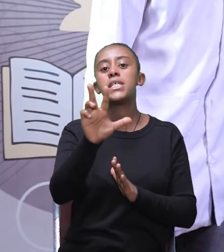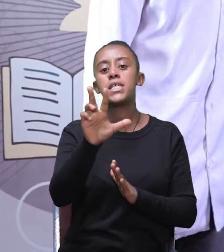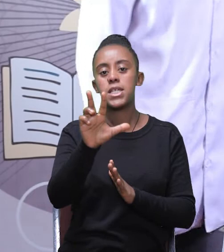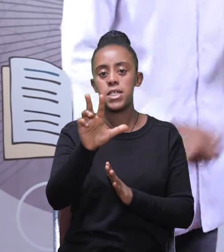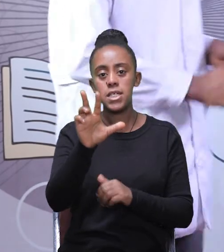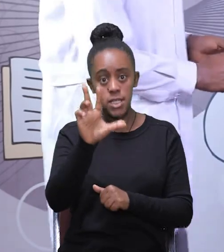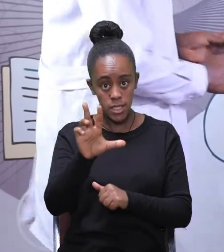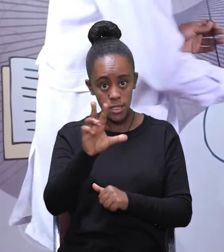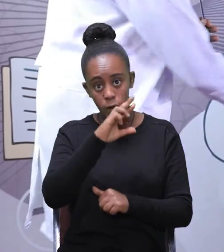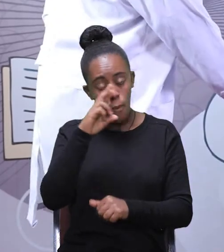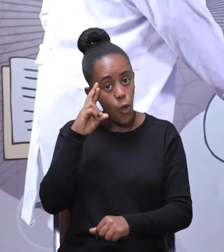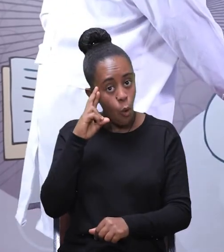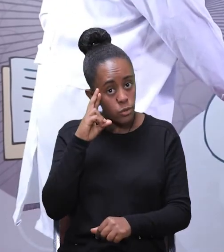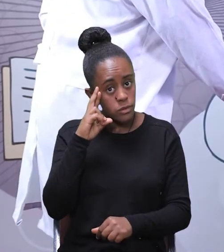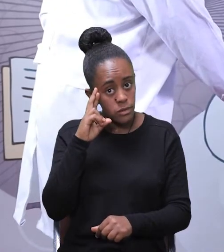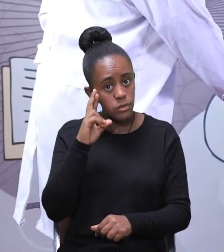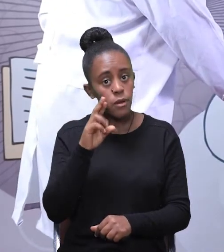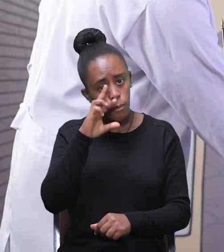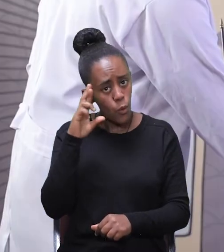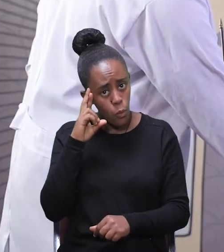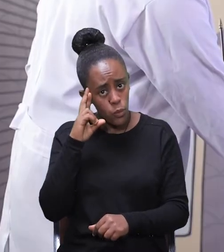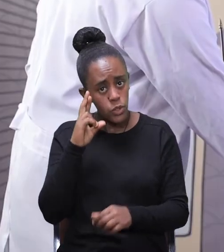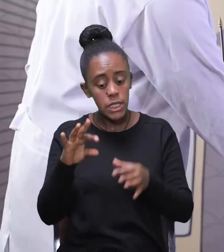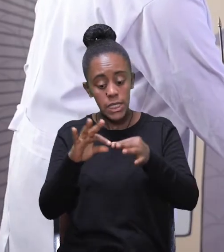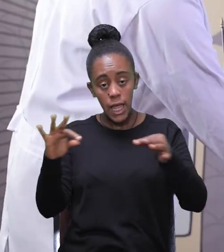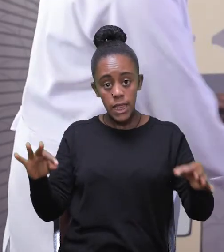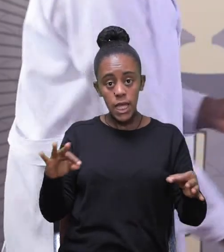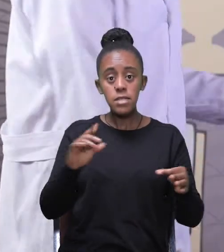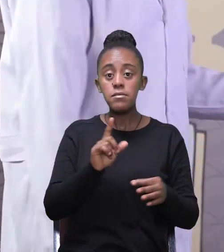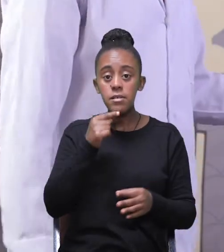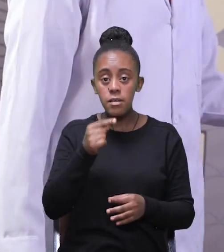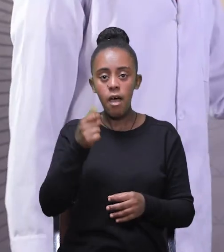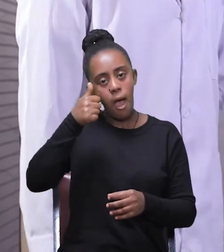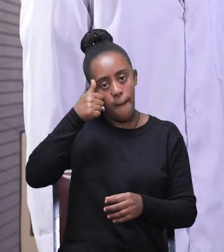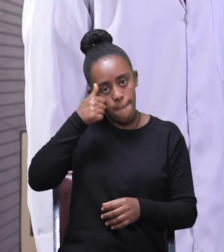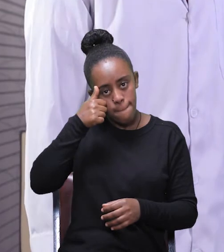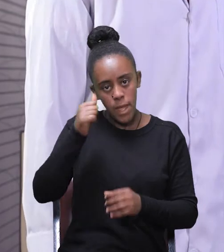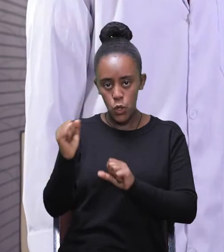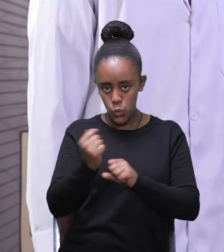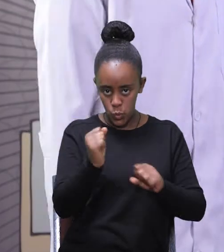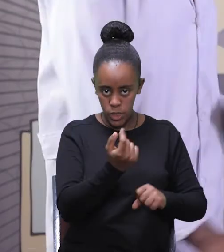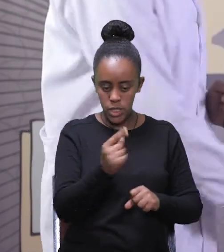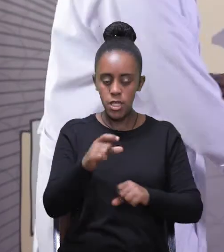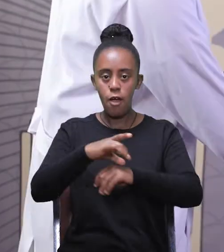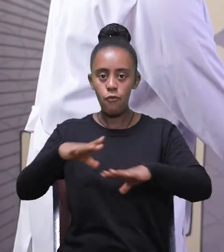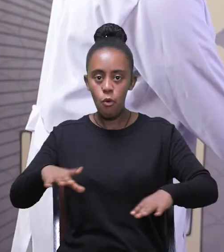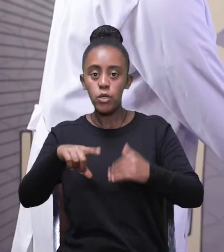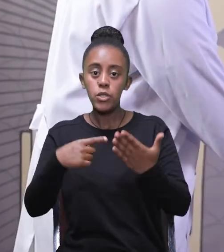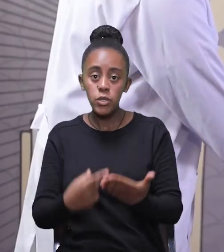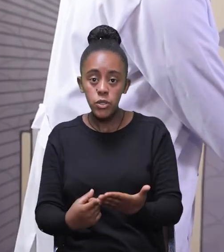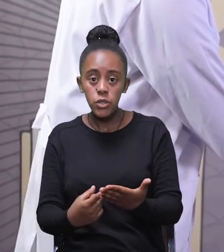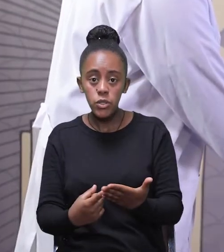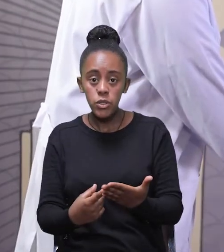number 3. Because the sentence, it says, Ahmed sweeps the floor. So,